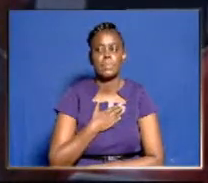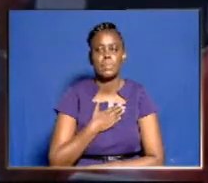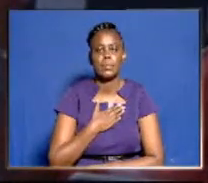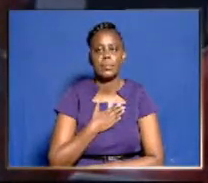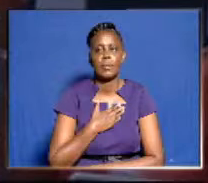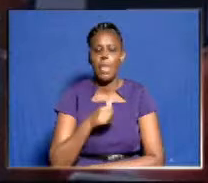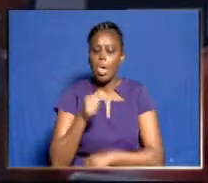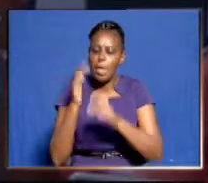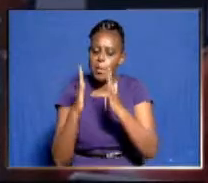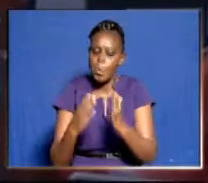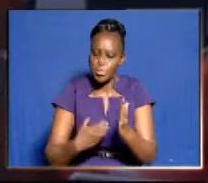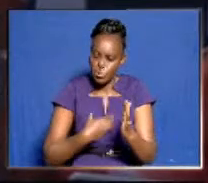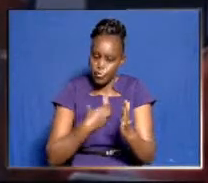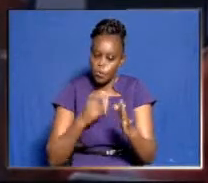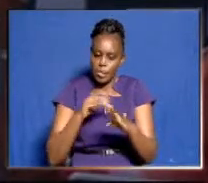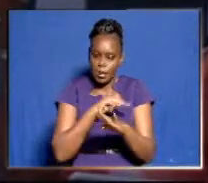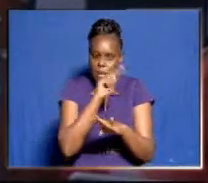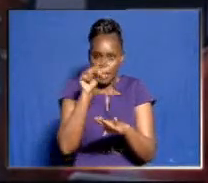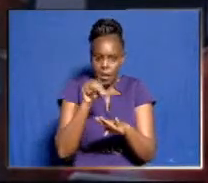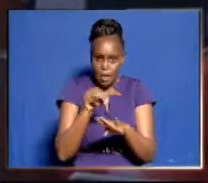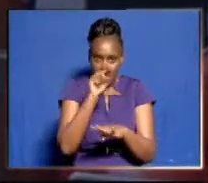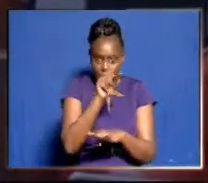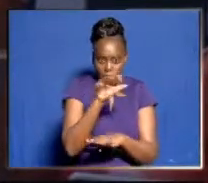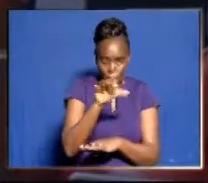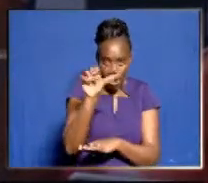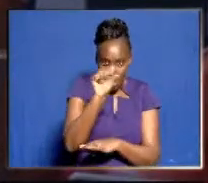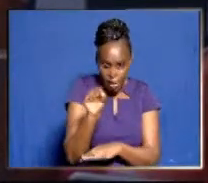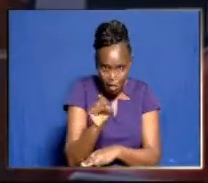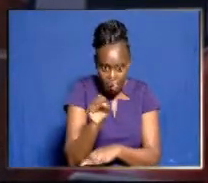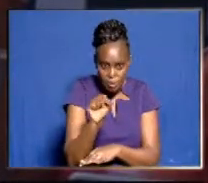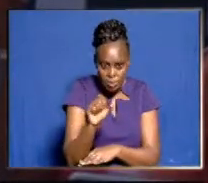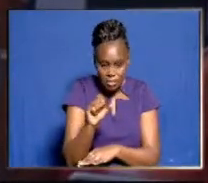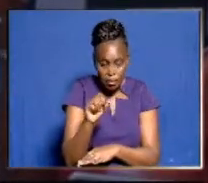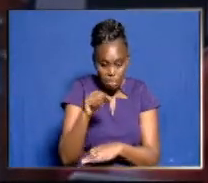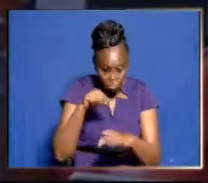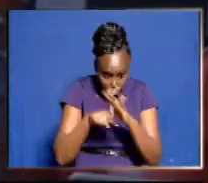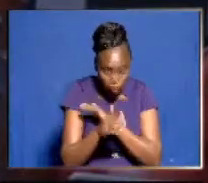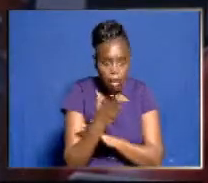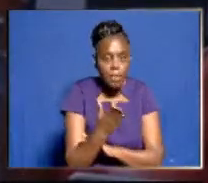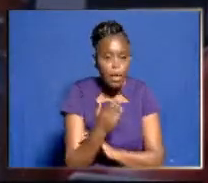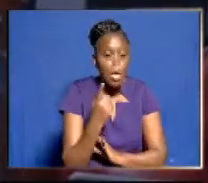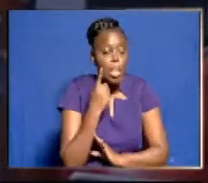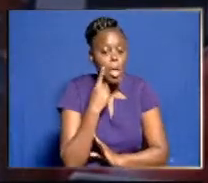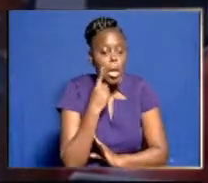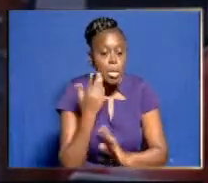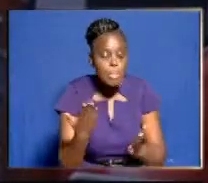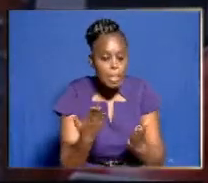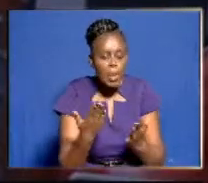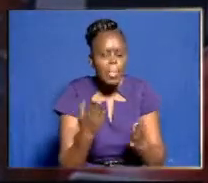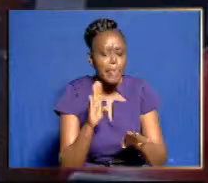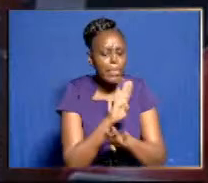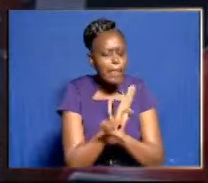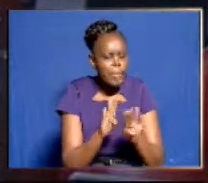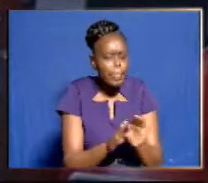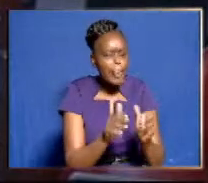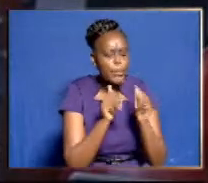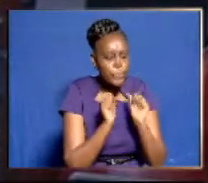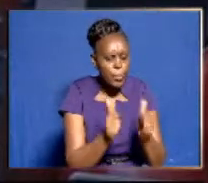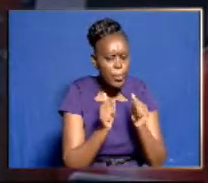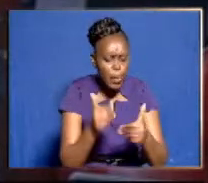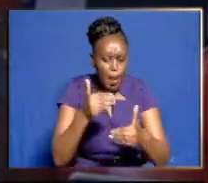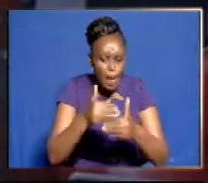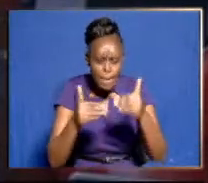Anyone who visits the National Youth Service would be impressed by equipment that is there.